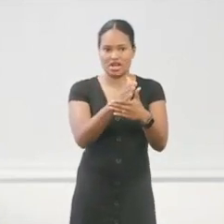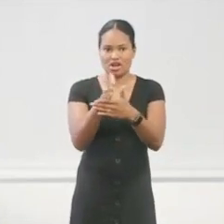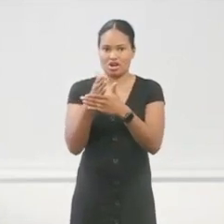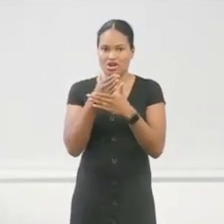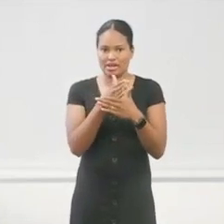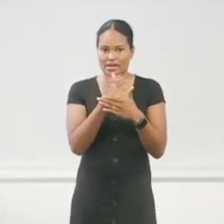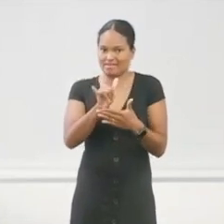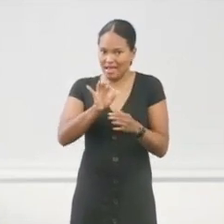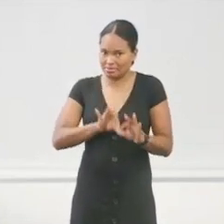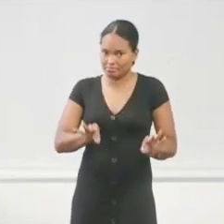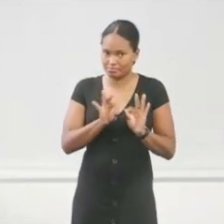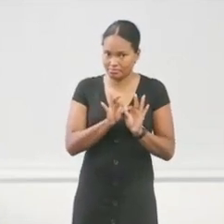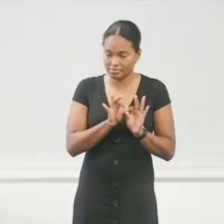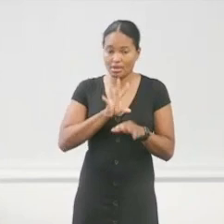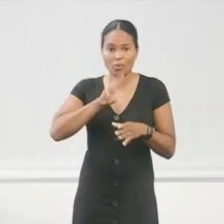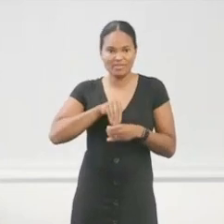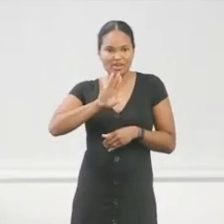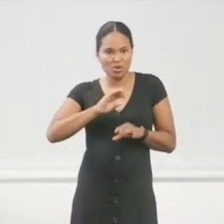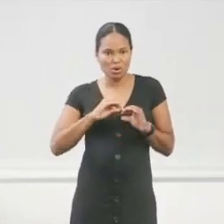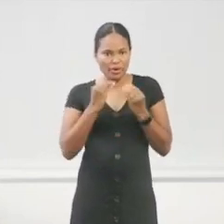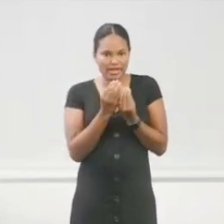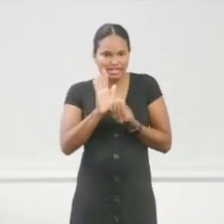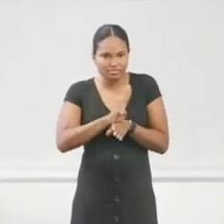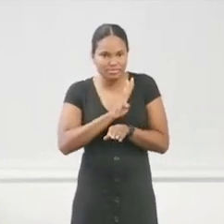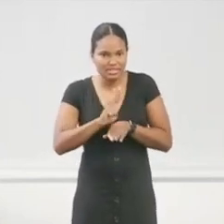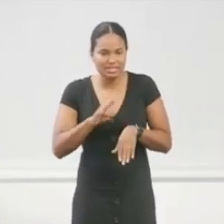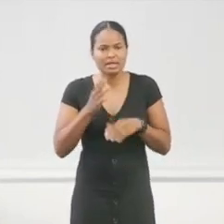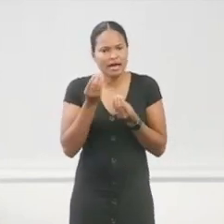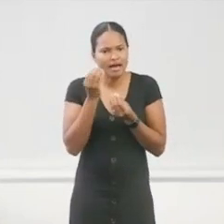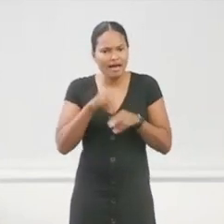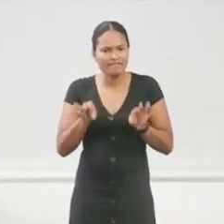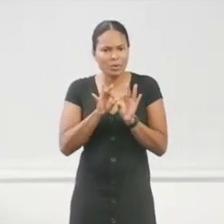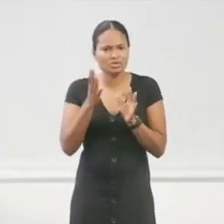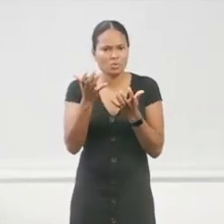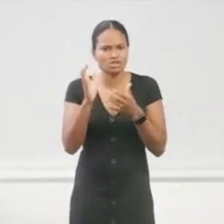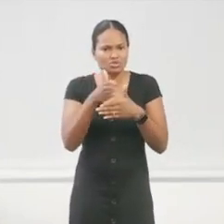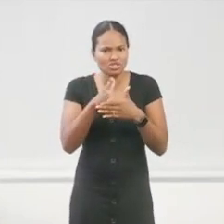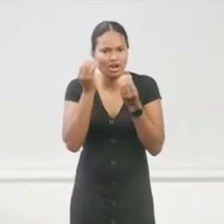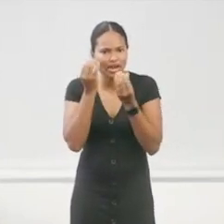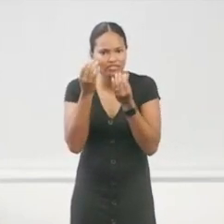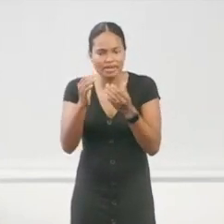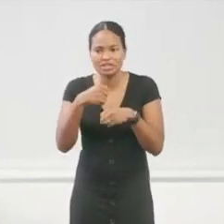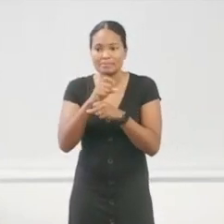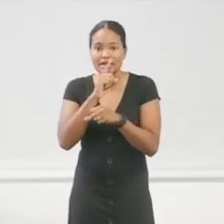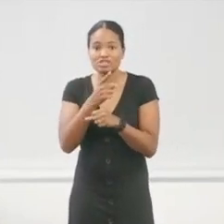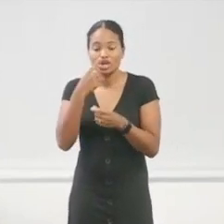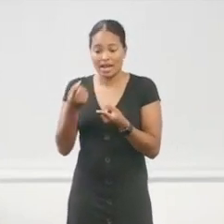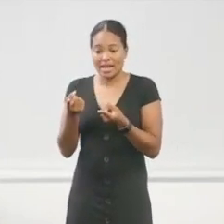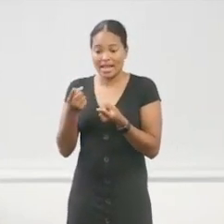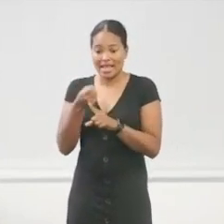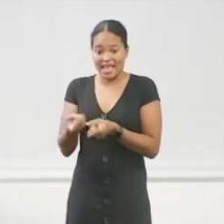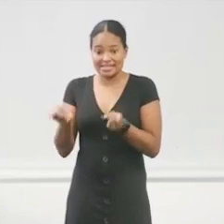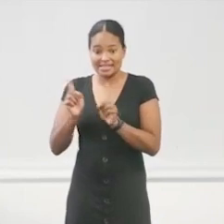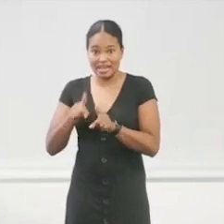talking within your organization. Certainly, you need to share information, make sure that your incident responders know what's going